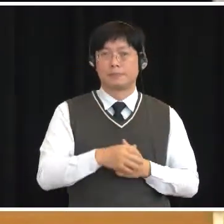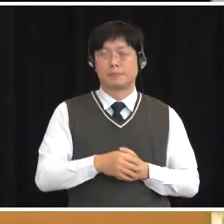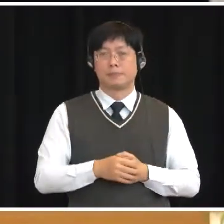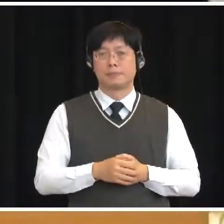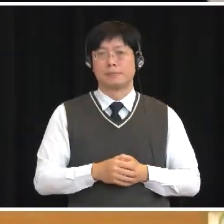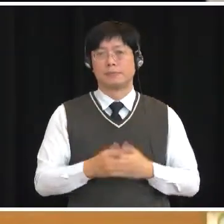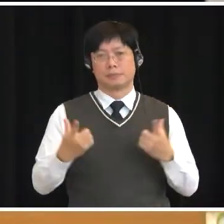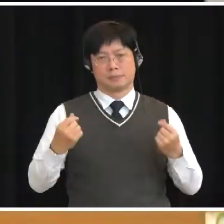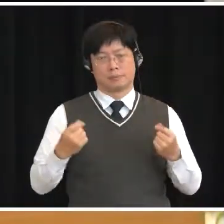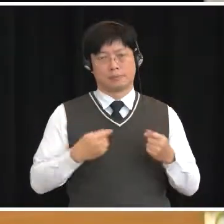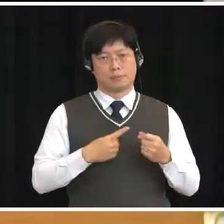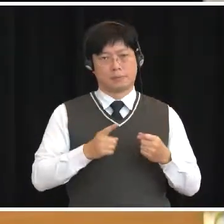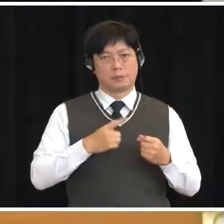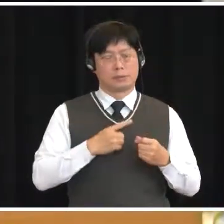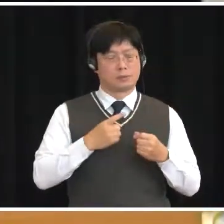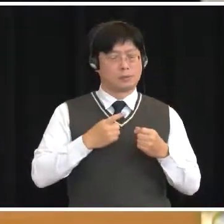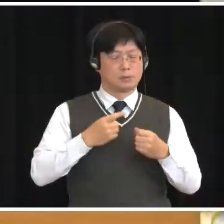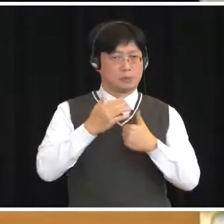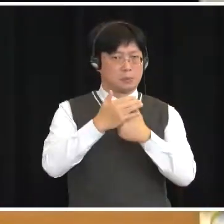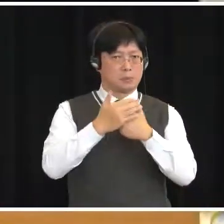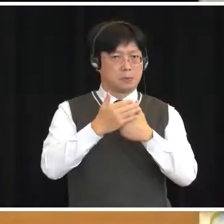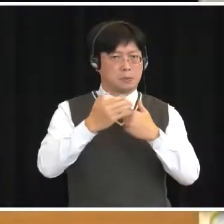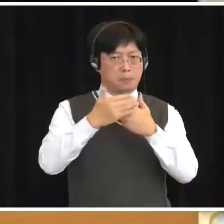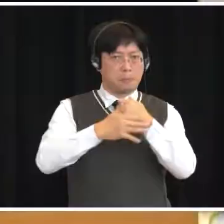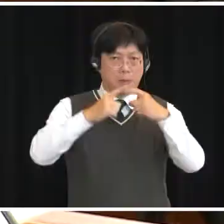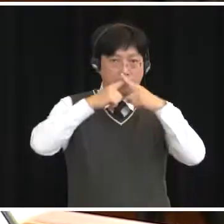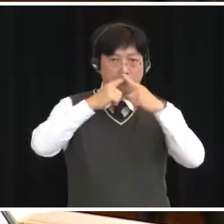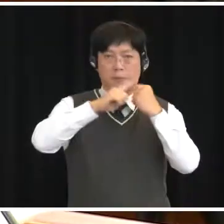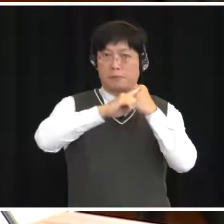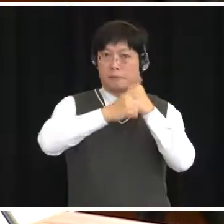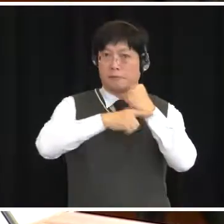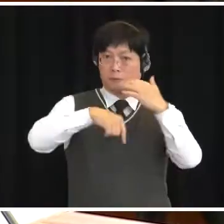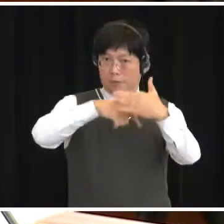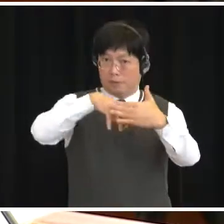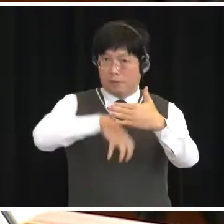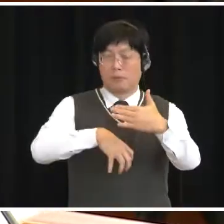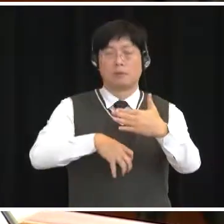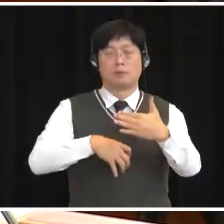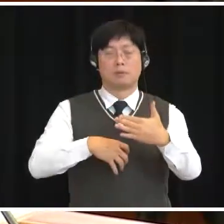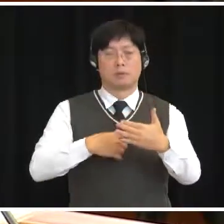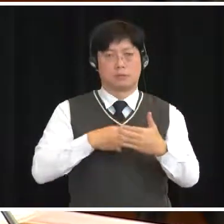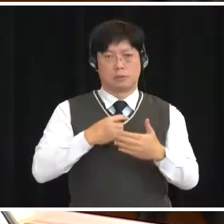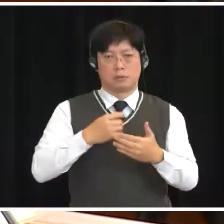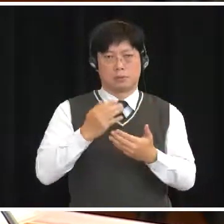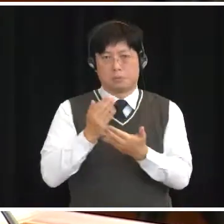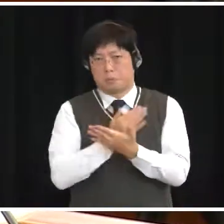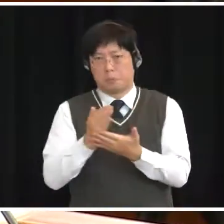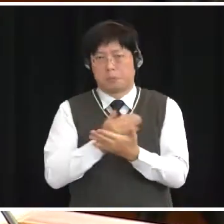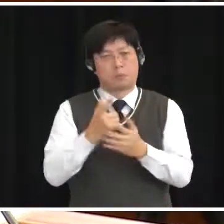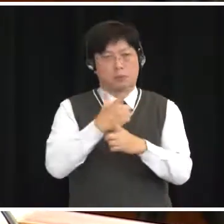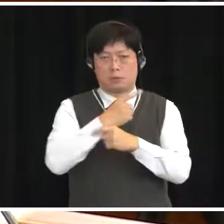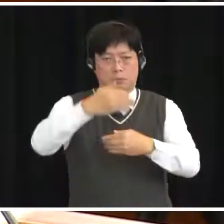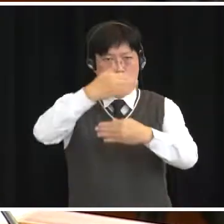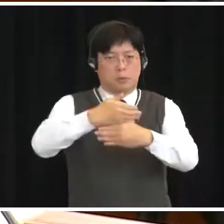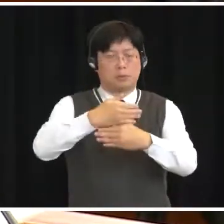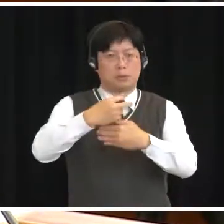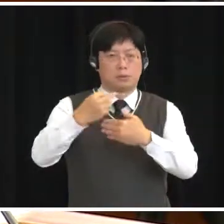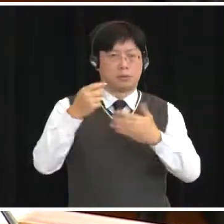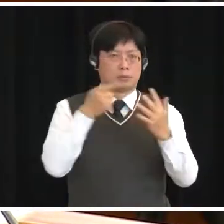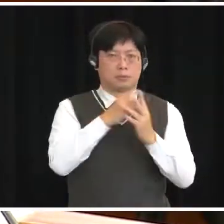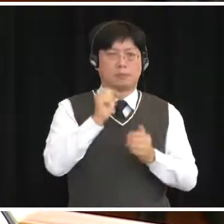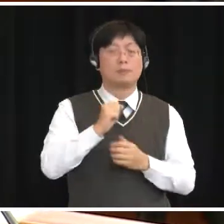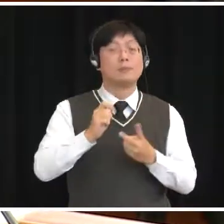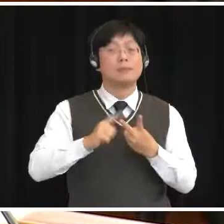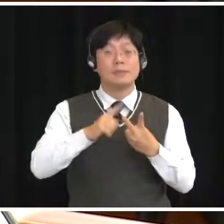Additionally, to protect children's rights, we have a confidential court. That is, the legal proceedings are not made